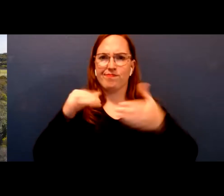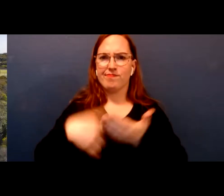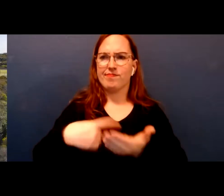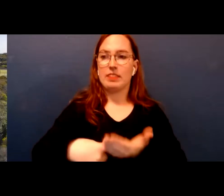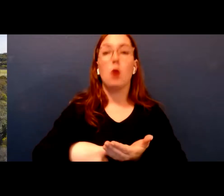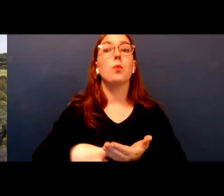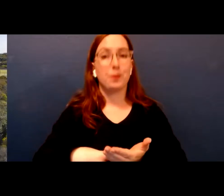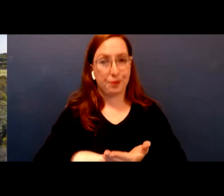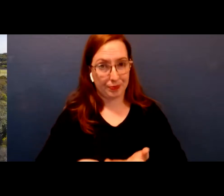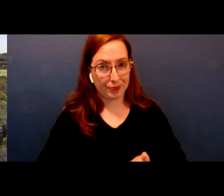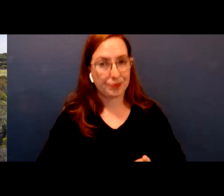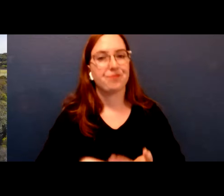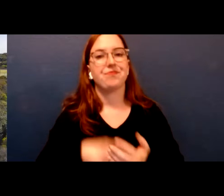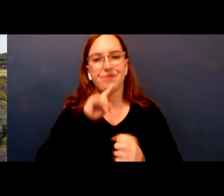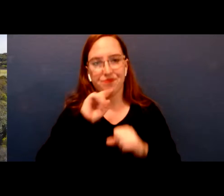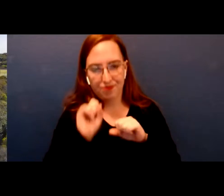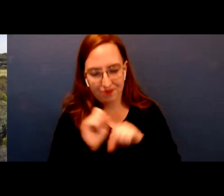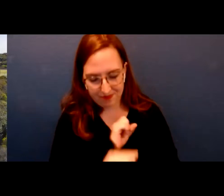Definitely. So thinking about those